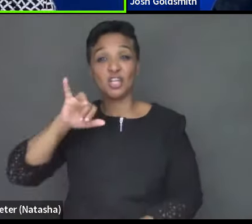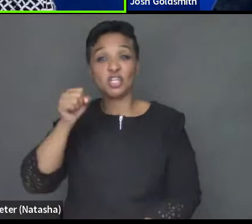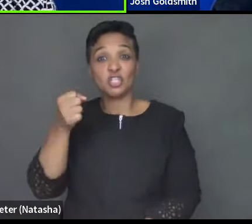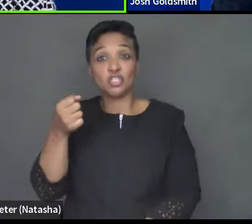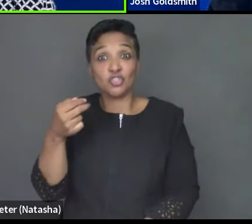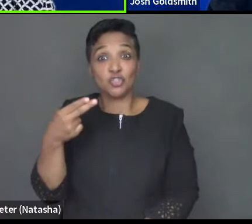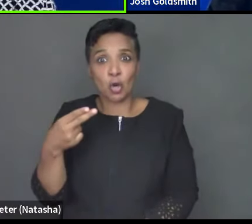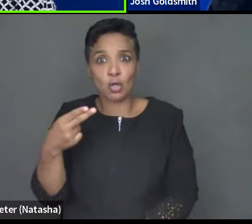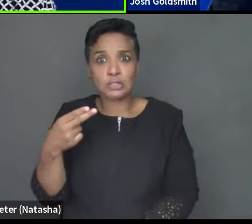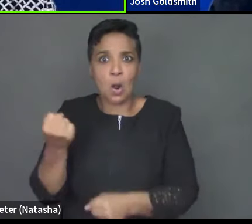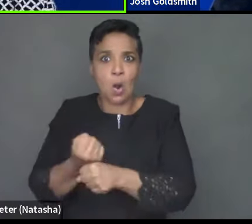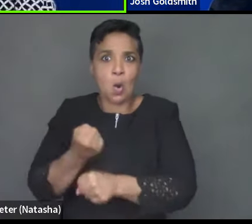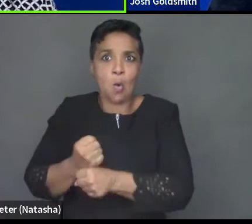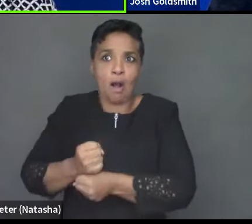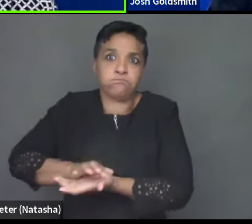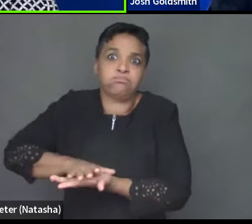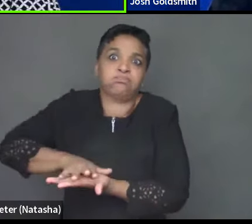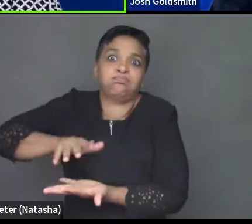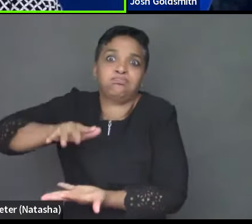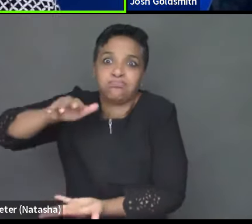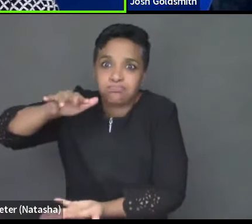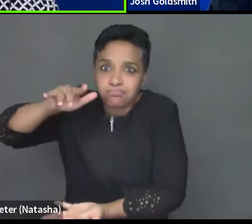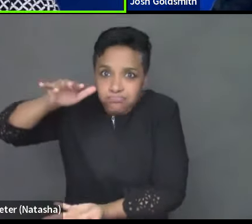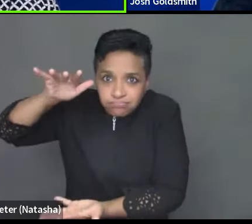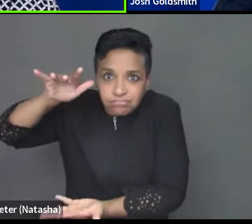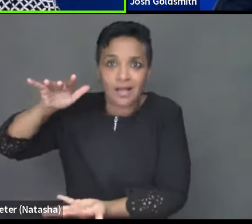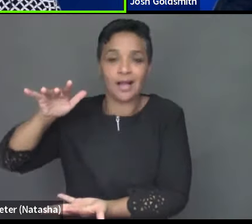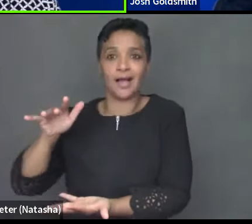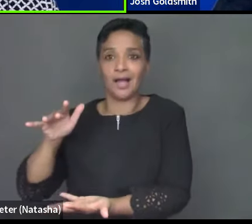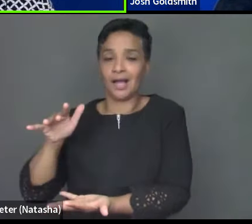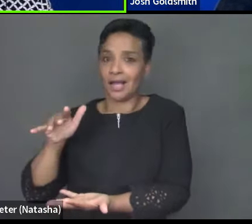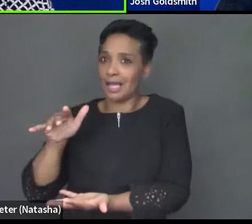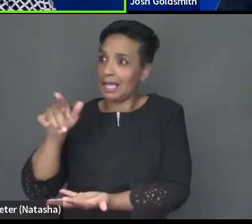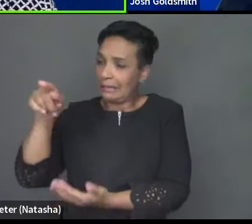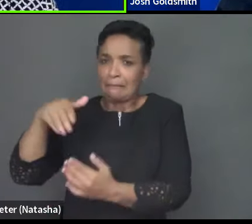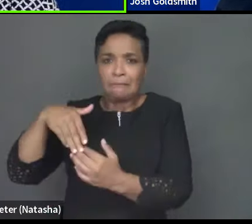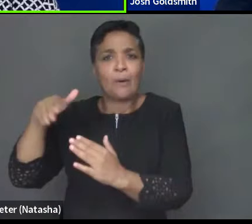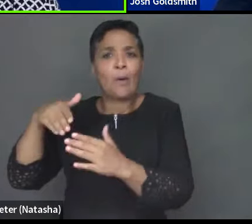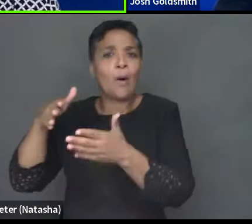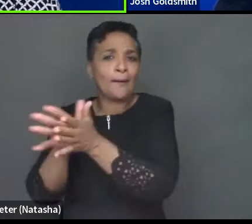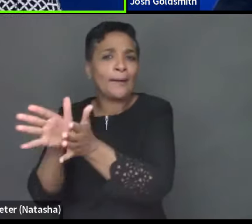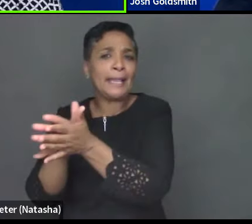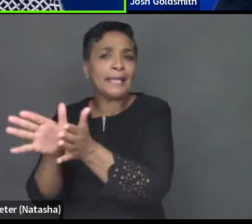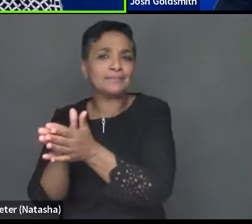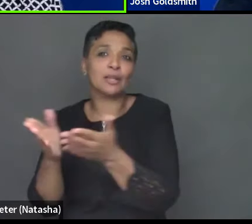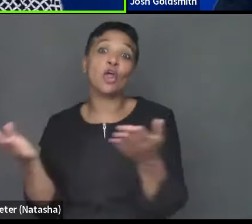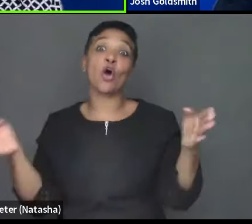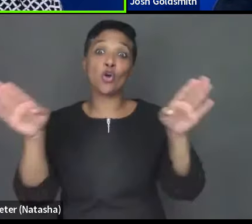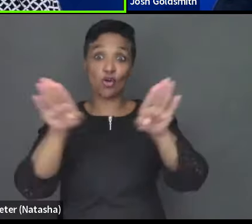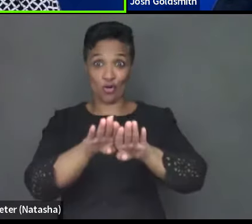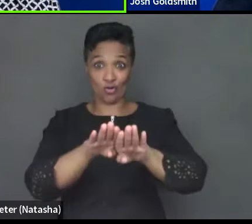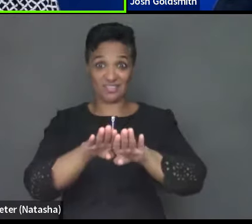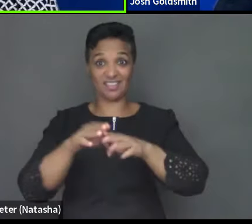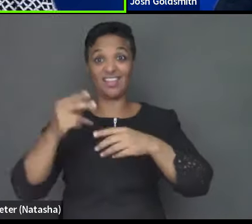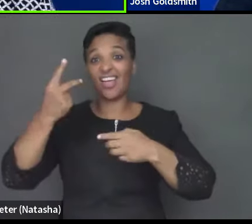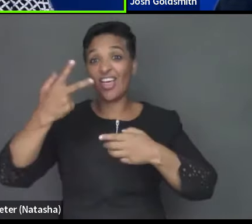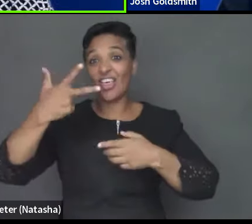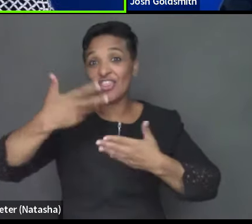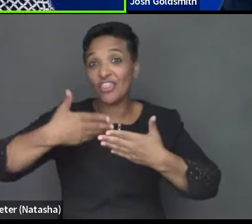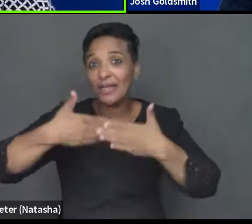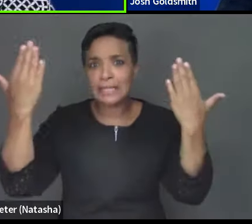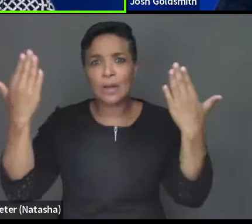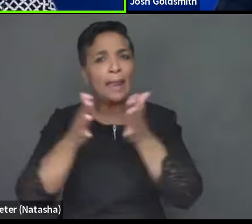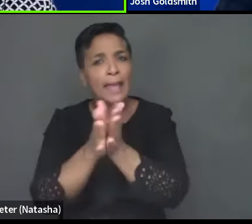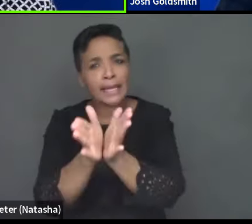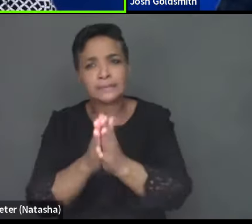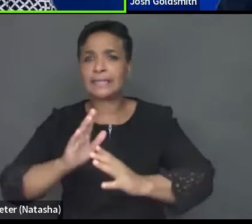work. Every time he's probably going to tell us all about it in the closing call, about all the systems and platforms